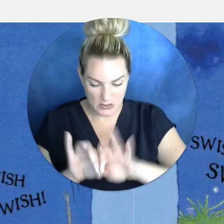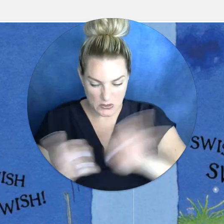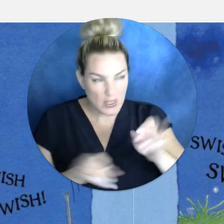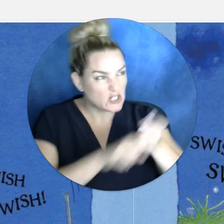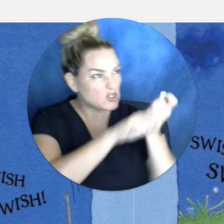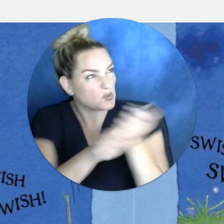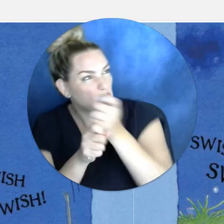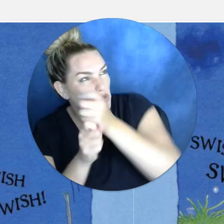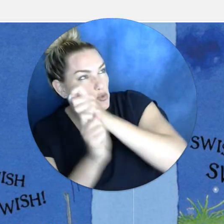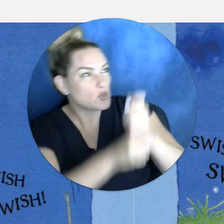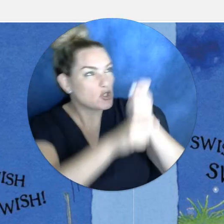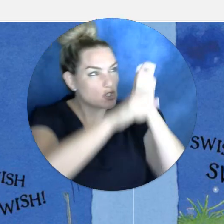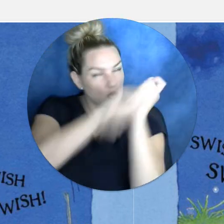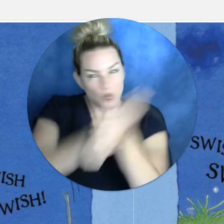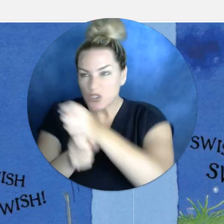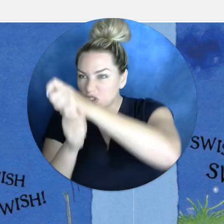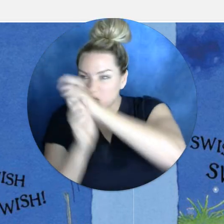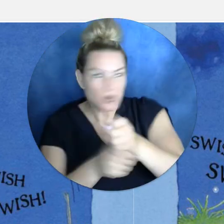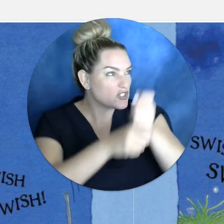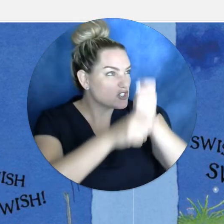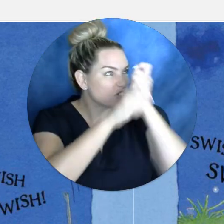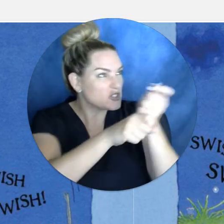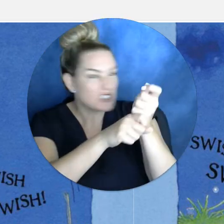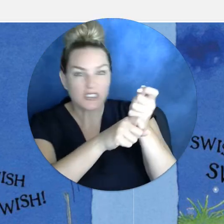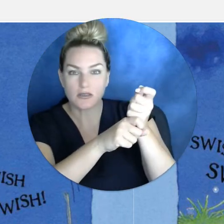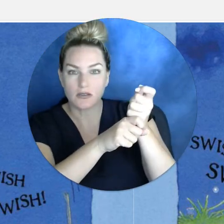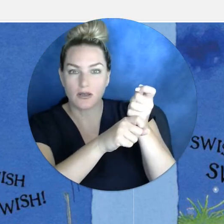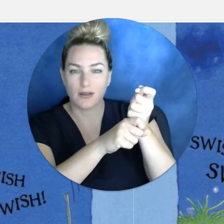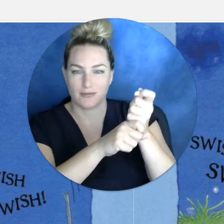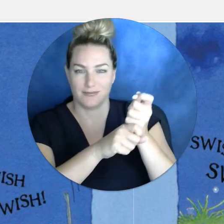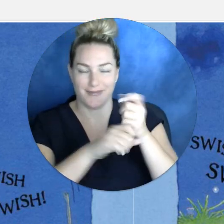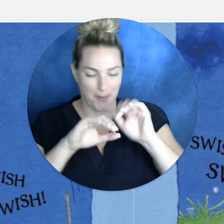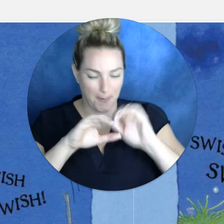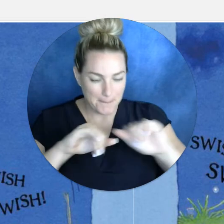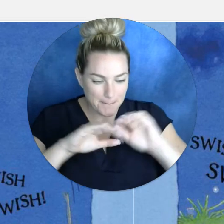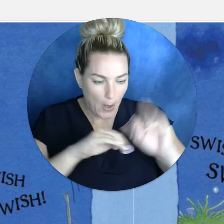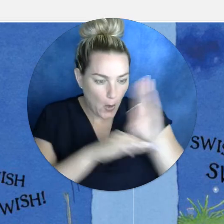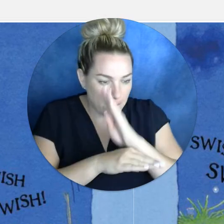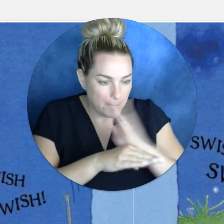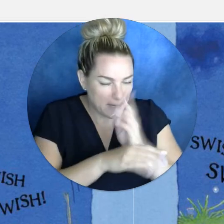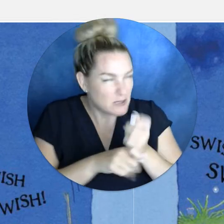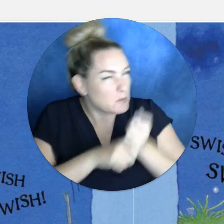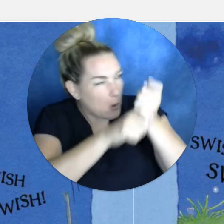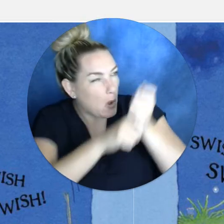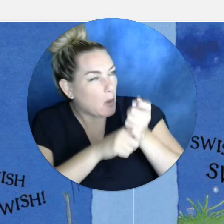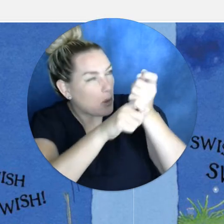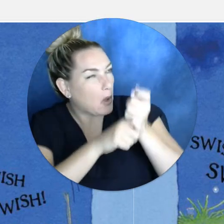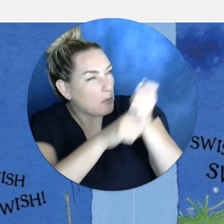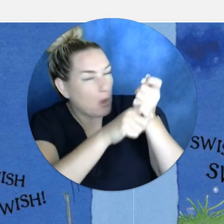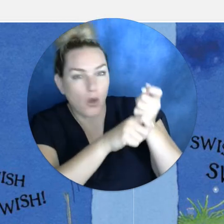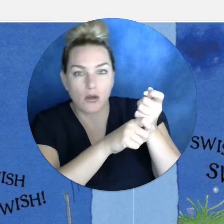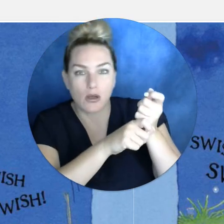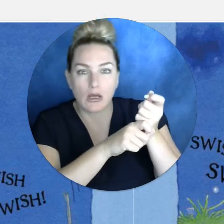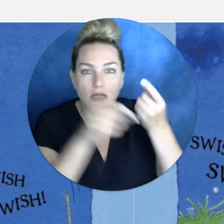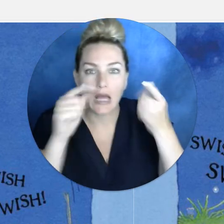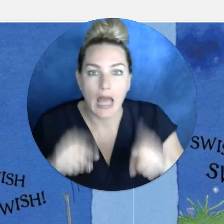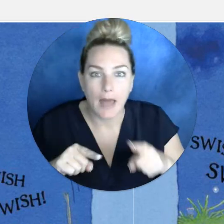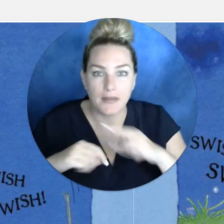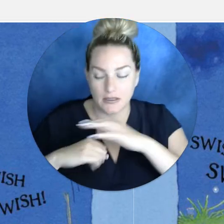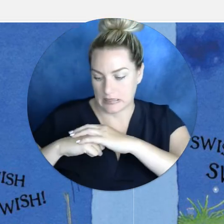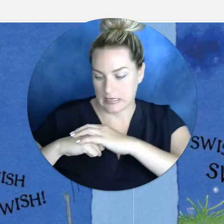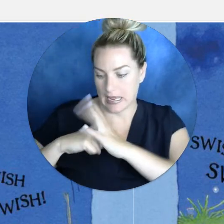Swishity! Swish! Mole was so busy poking that he tripped over Hedgehog in his bed of